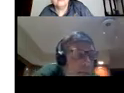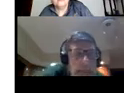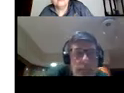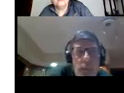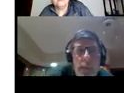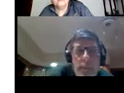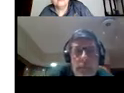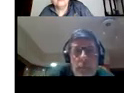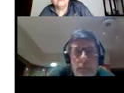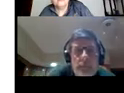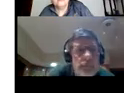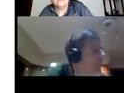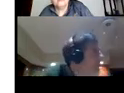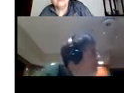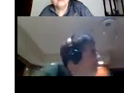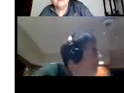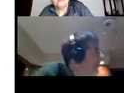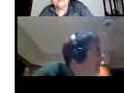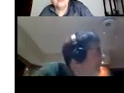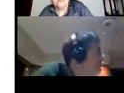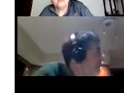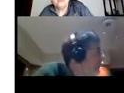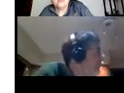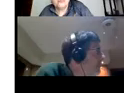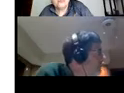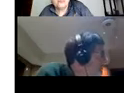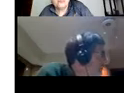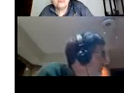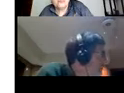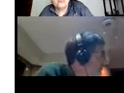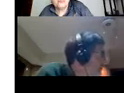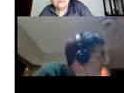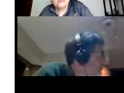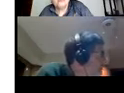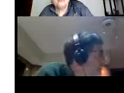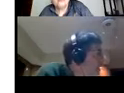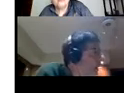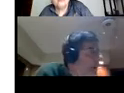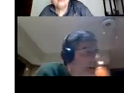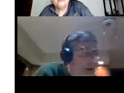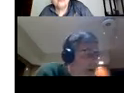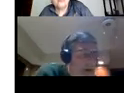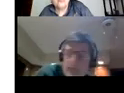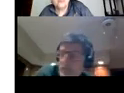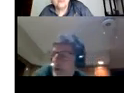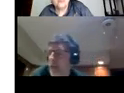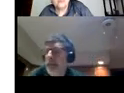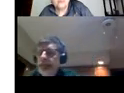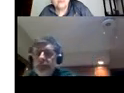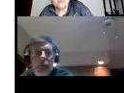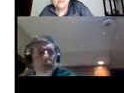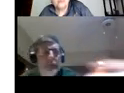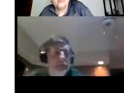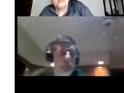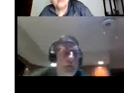that many, not all, low-wage workers would also identify as BIPOC